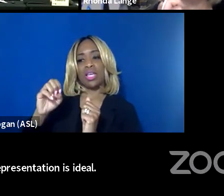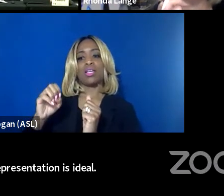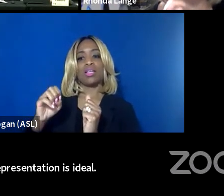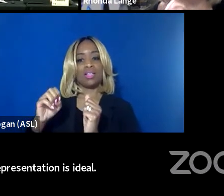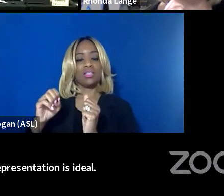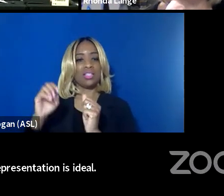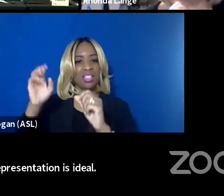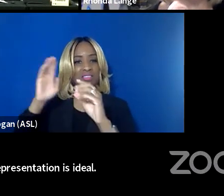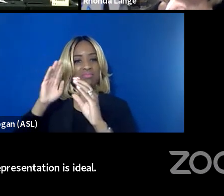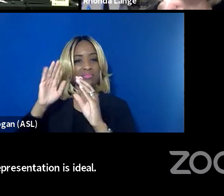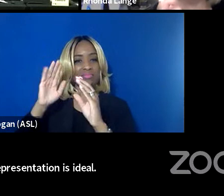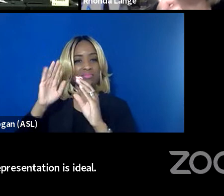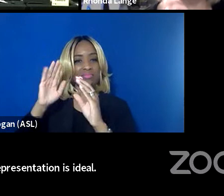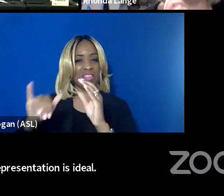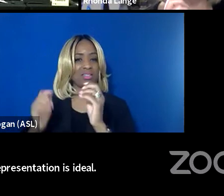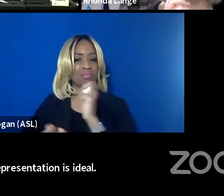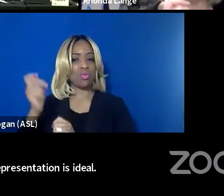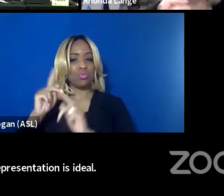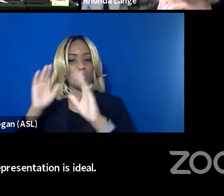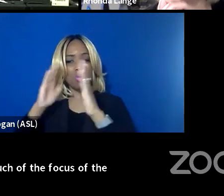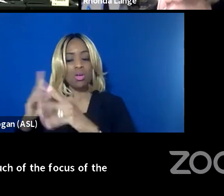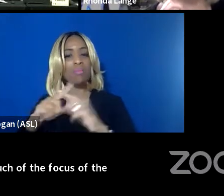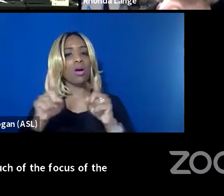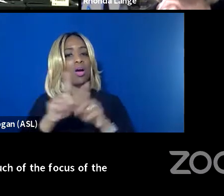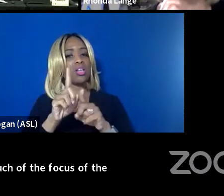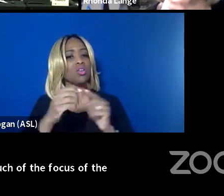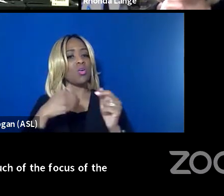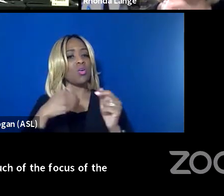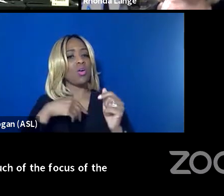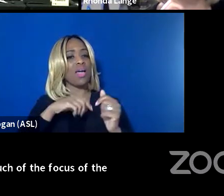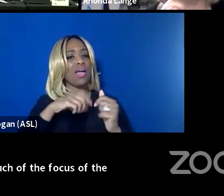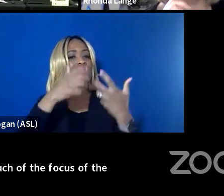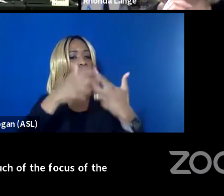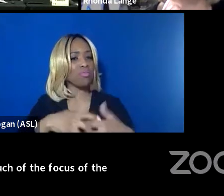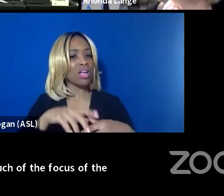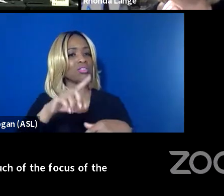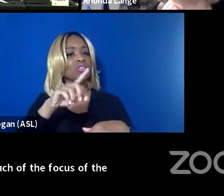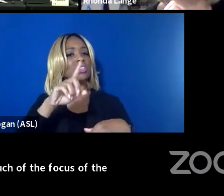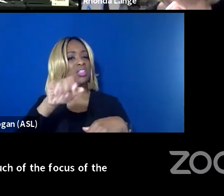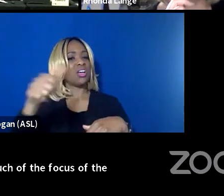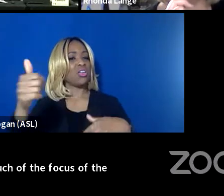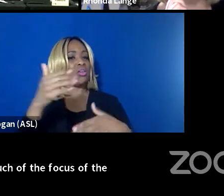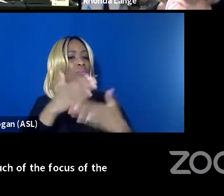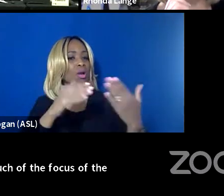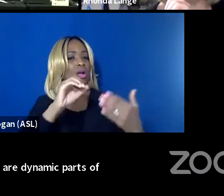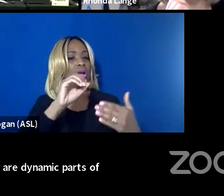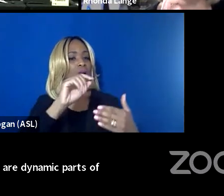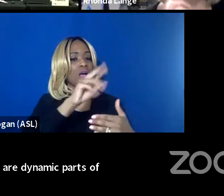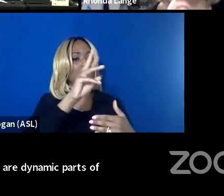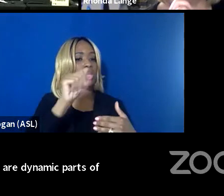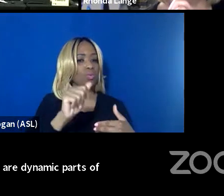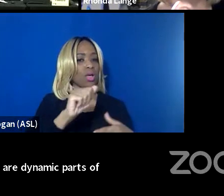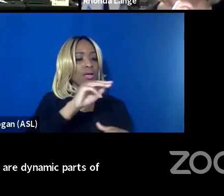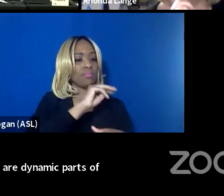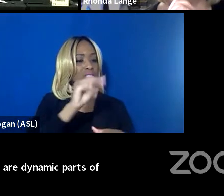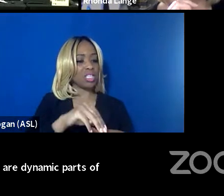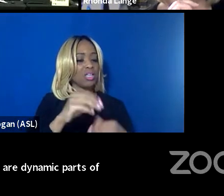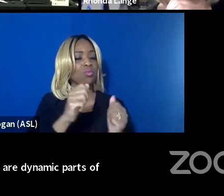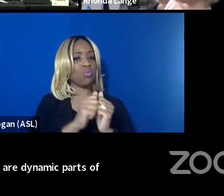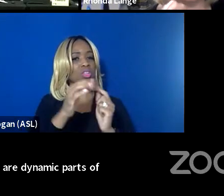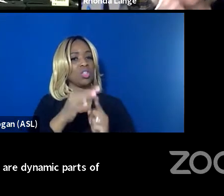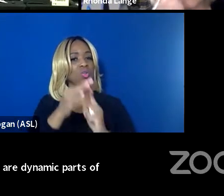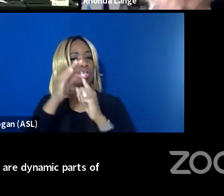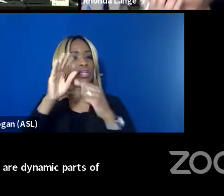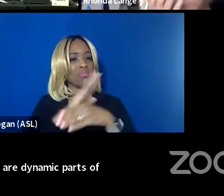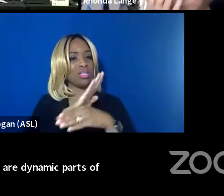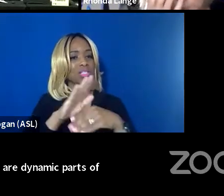the area, industry and manufacturing are dynamic parts of Ottawa, Muskegon, in the area, with many unique industries